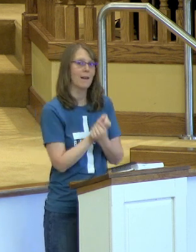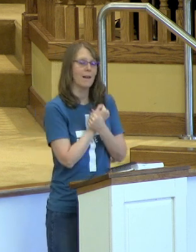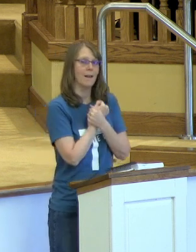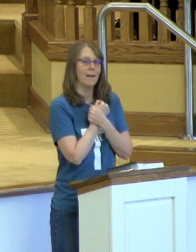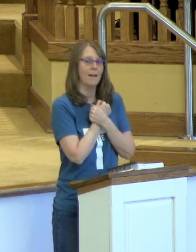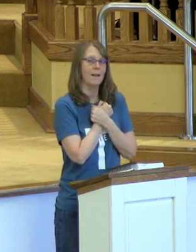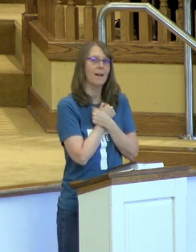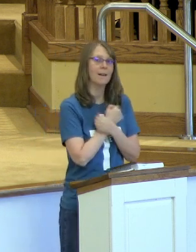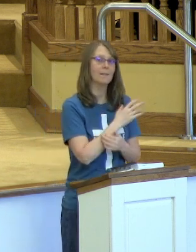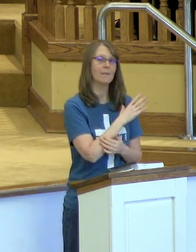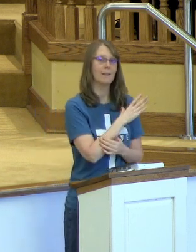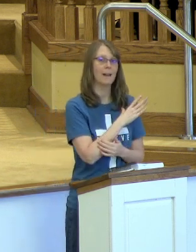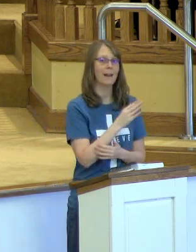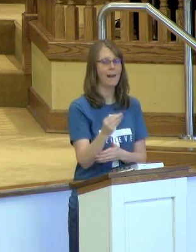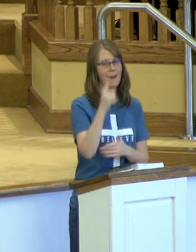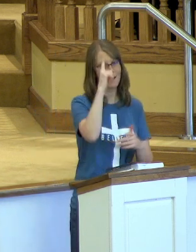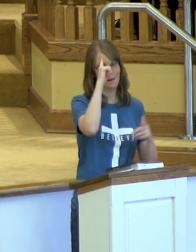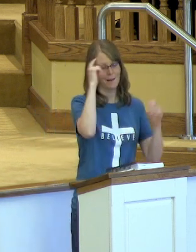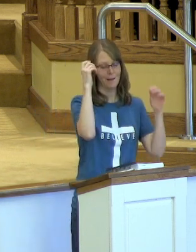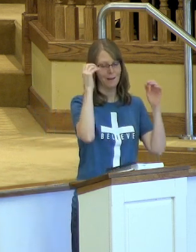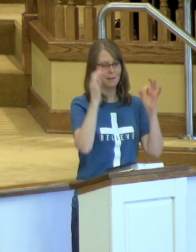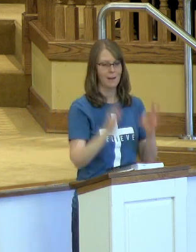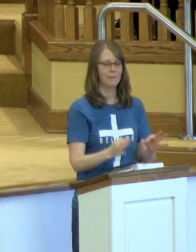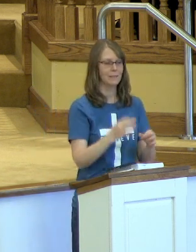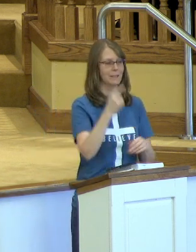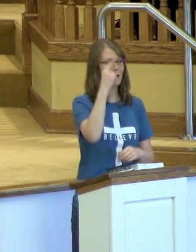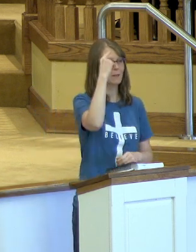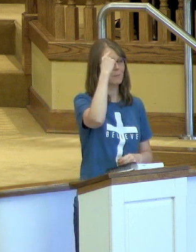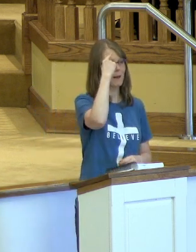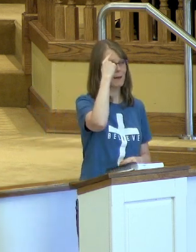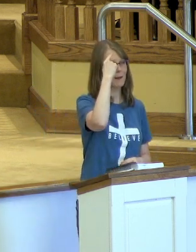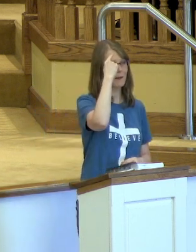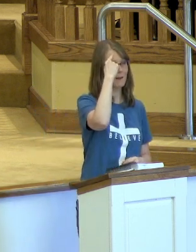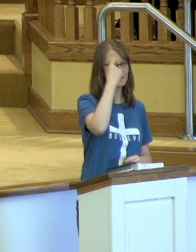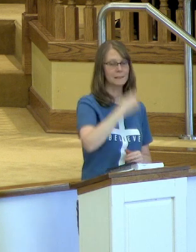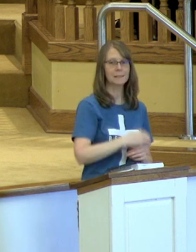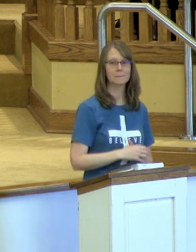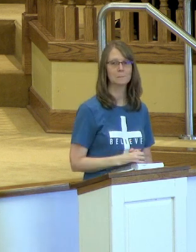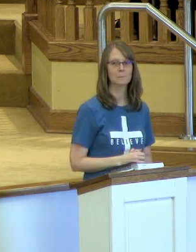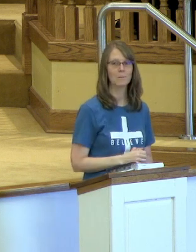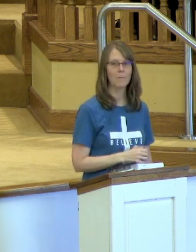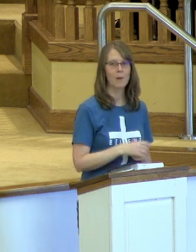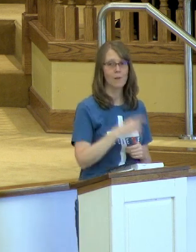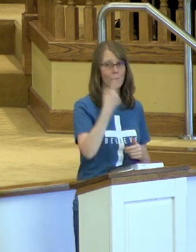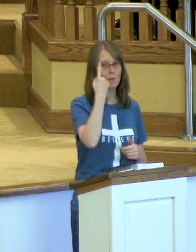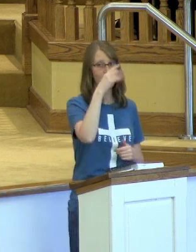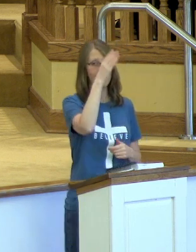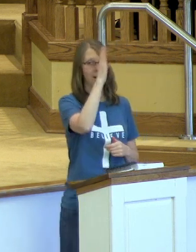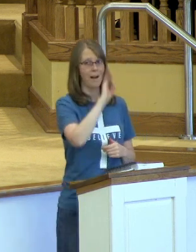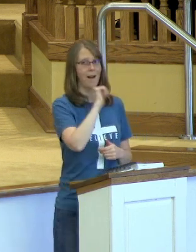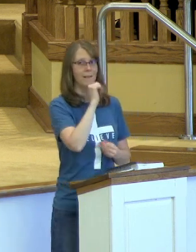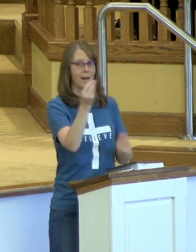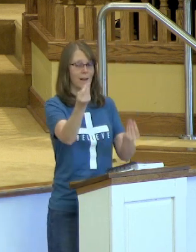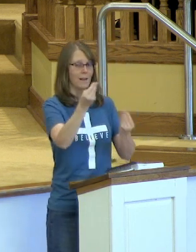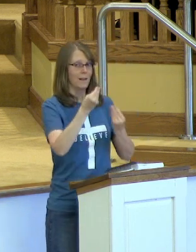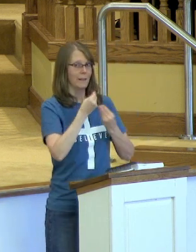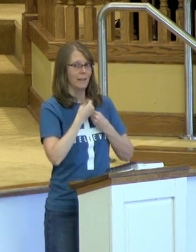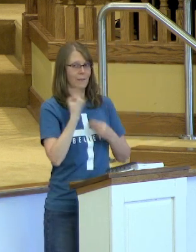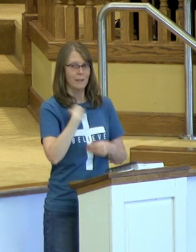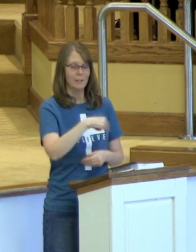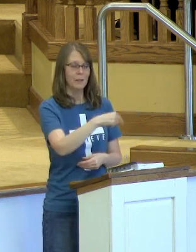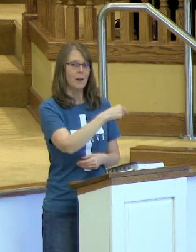and of love and of... Let's go right into it one more time. God hath not